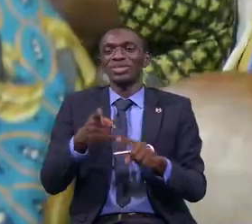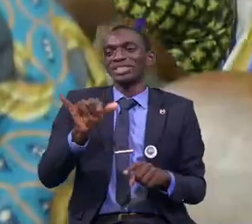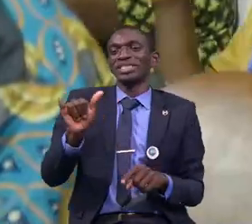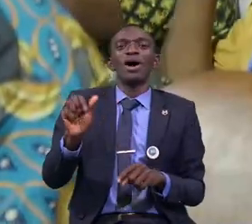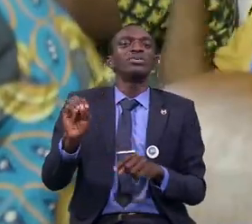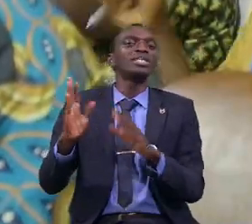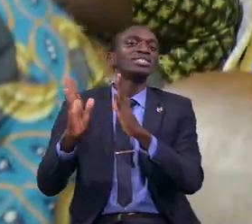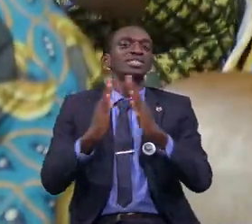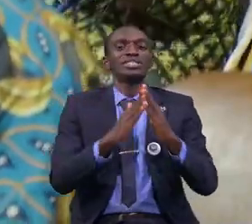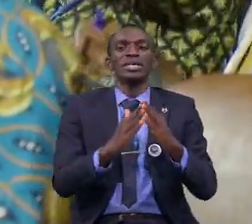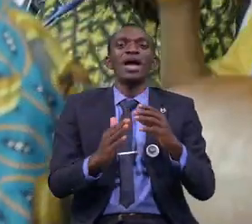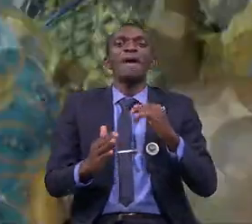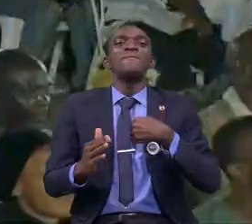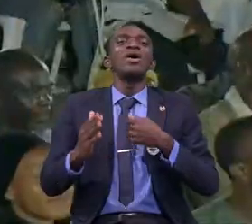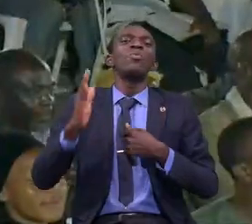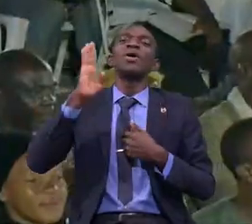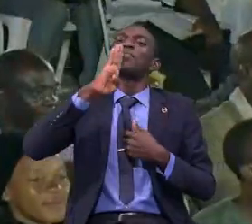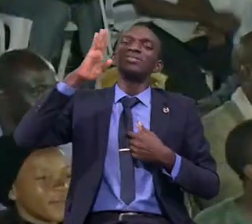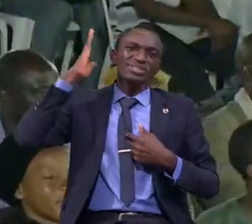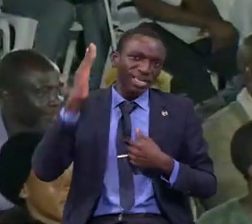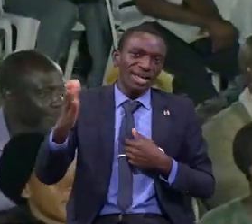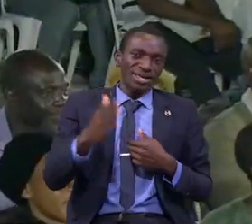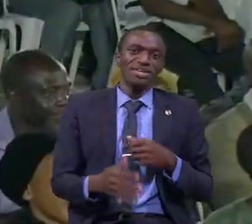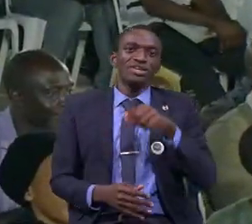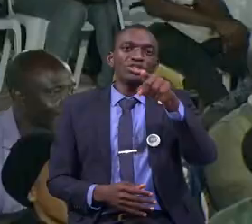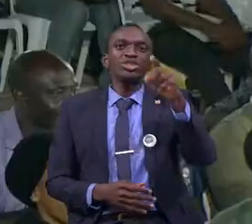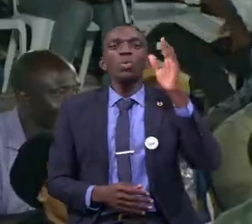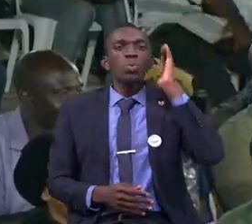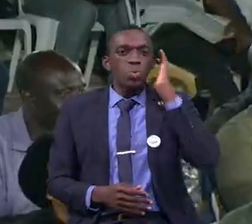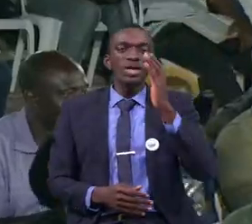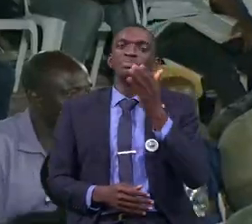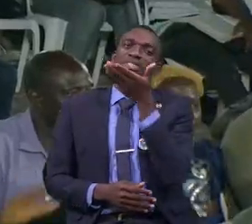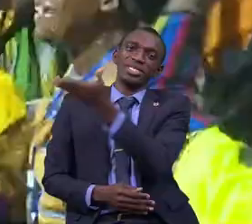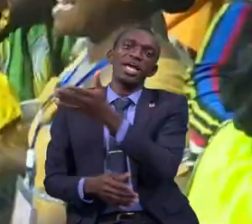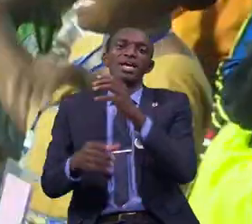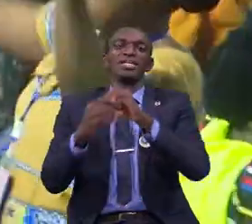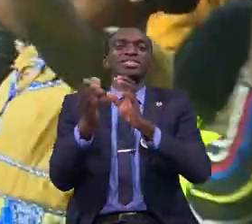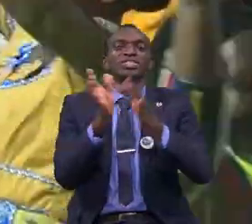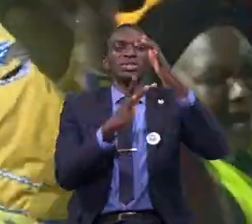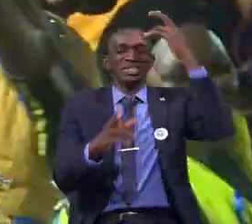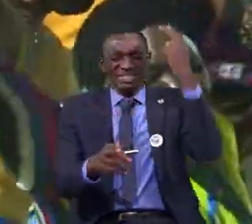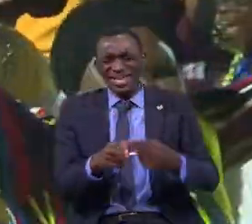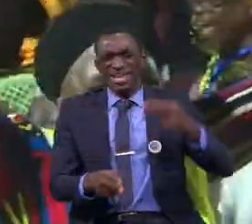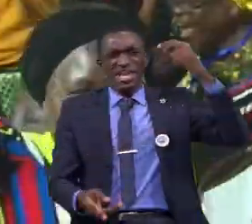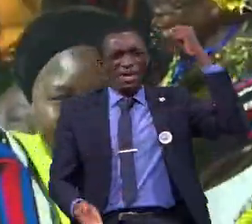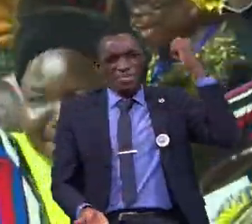I will be there. You will be there in Jesus' name.